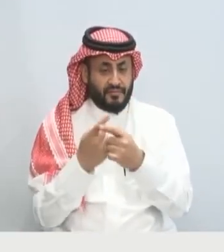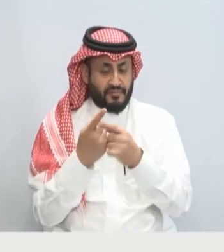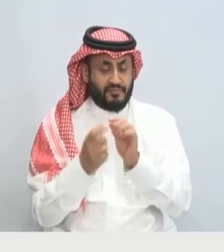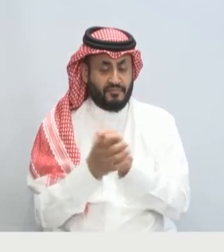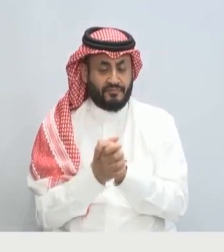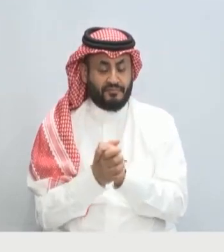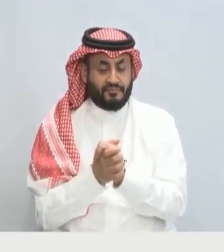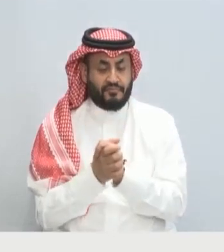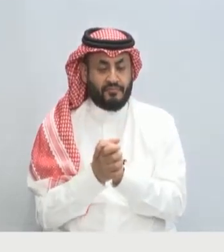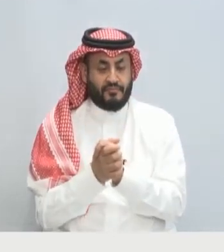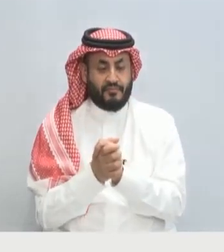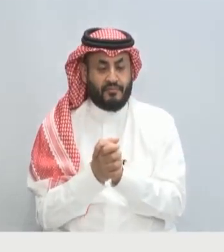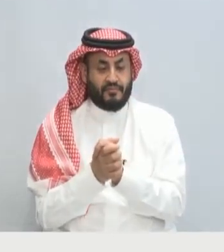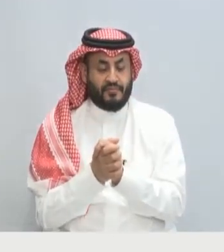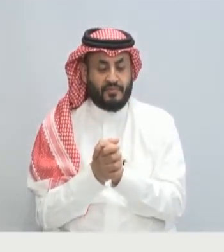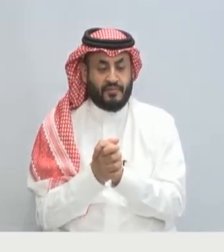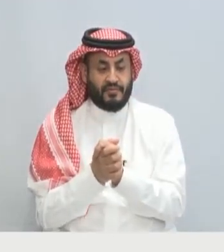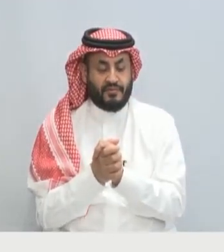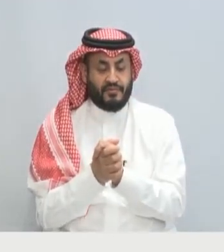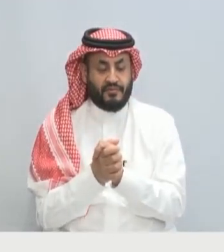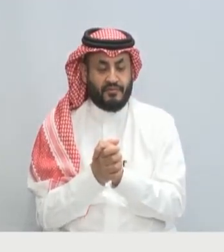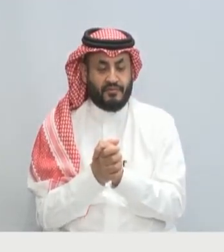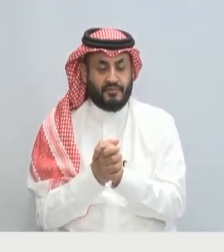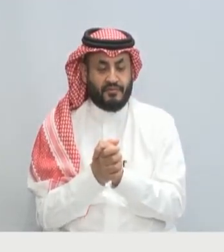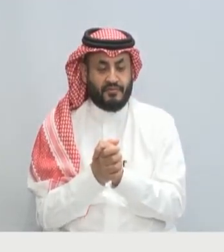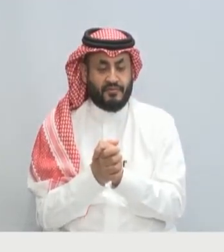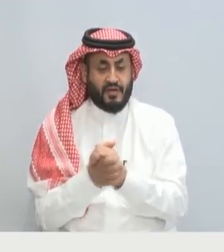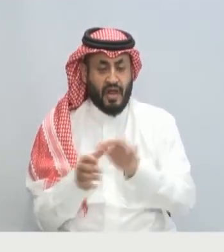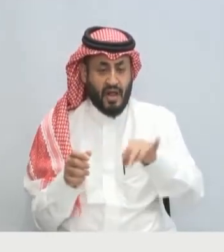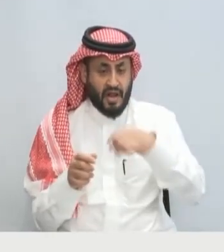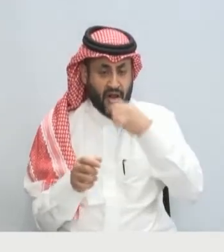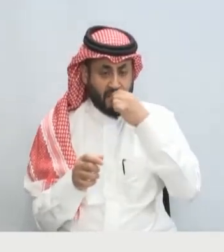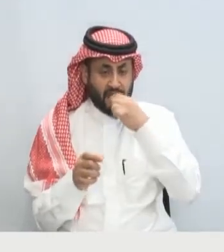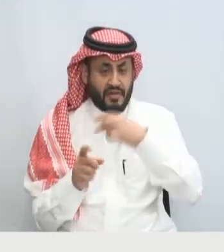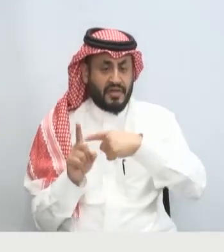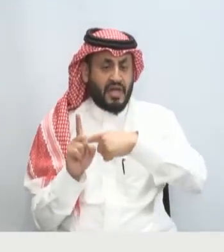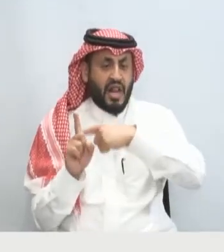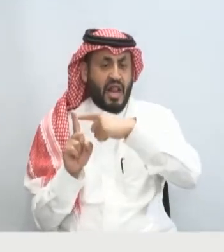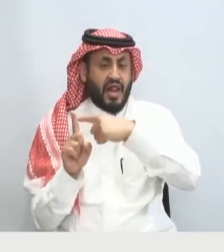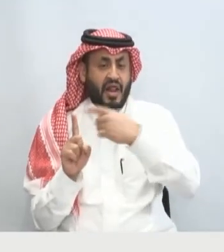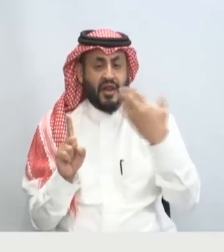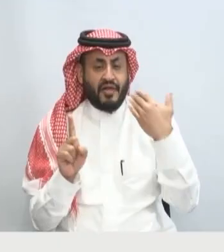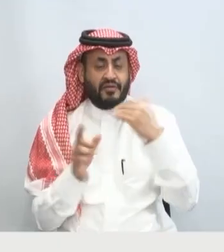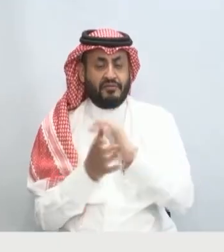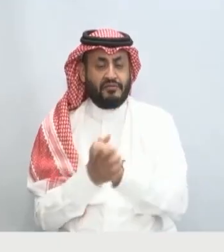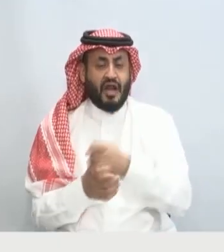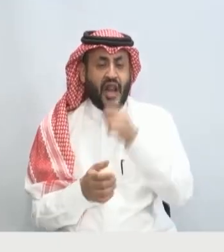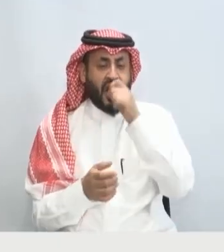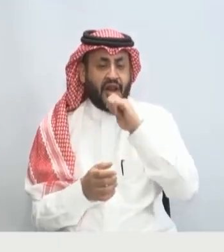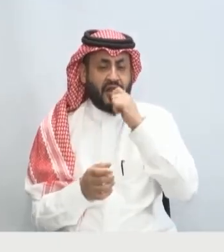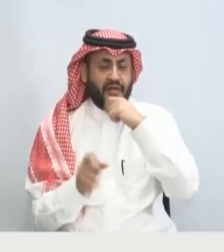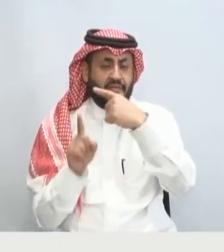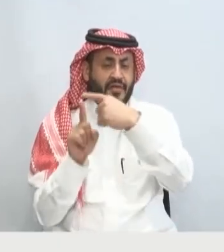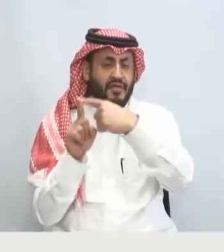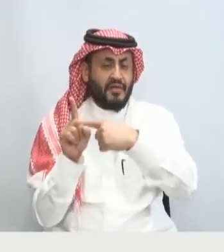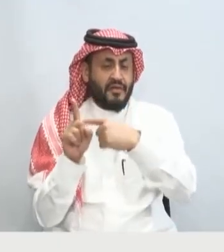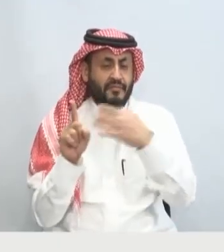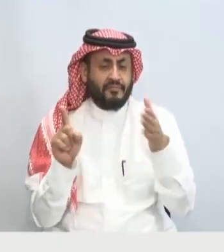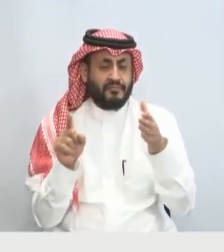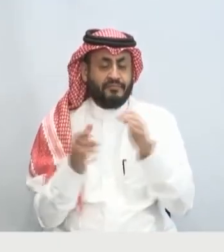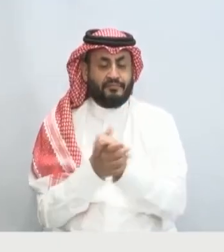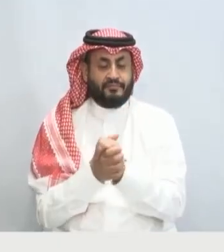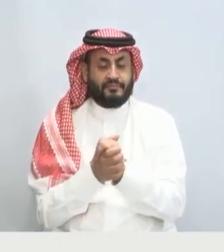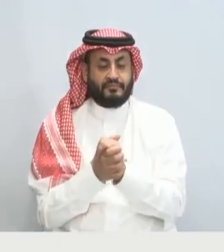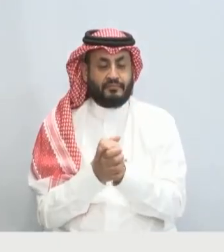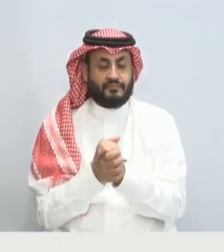these words. You can say, the soap is hot. Ice cream is cold.